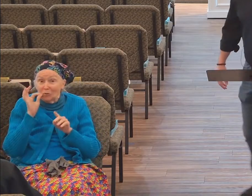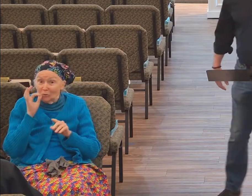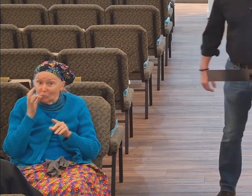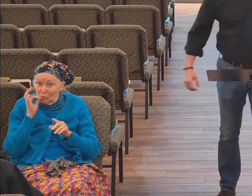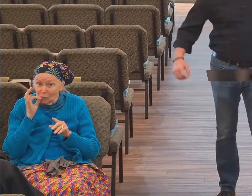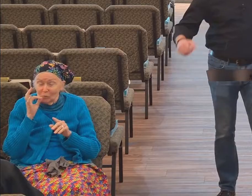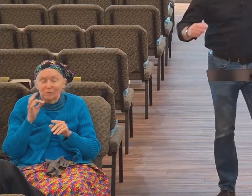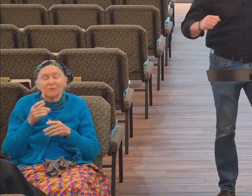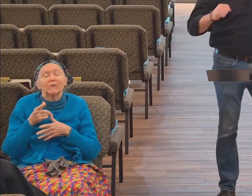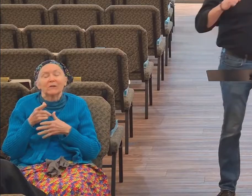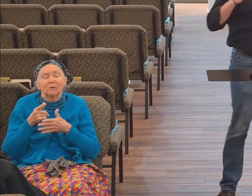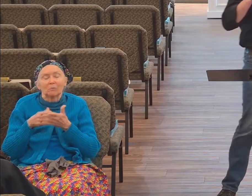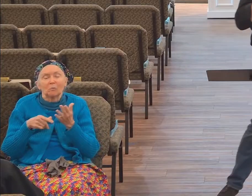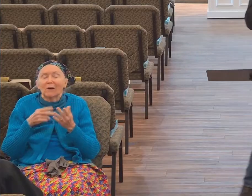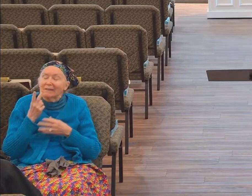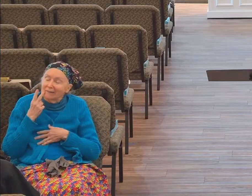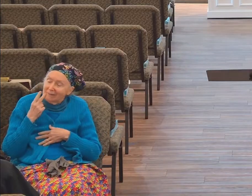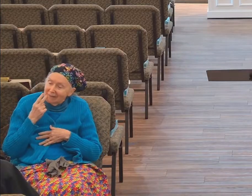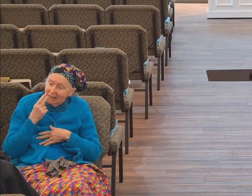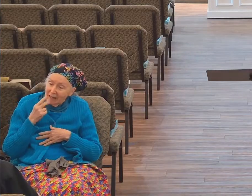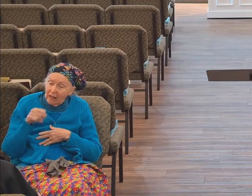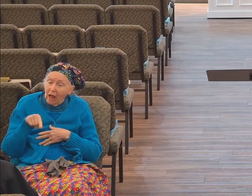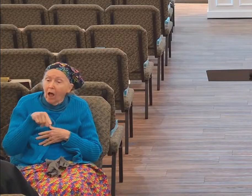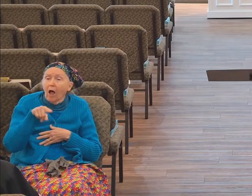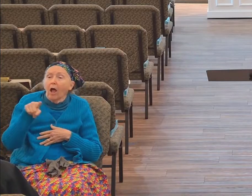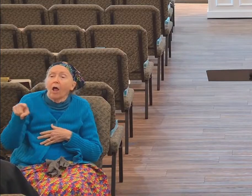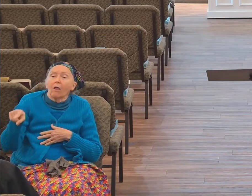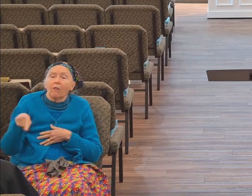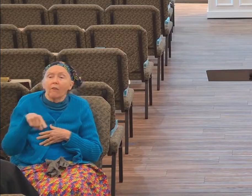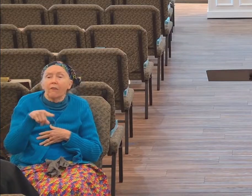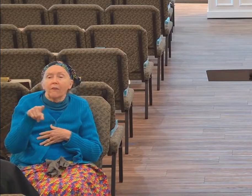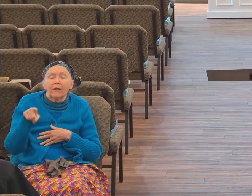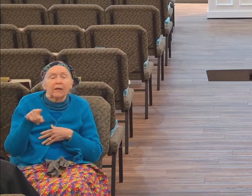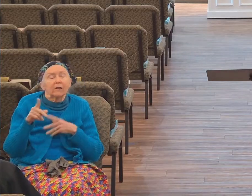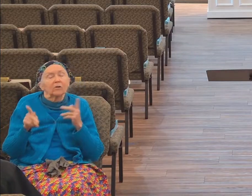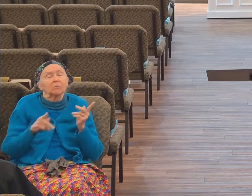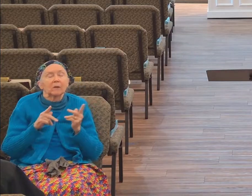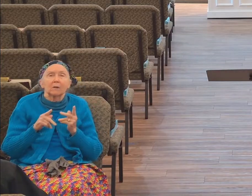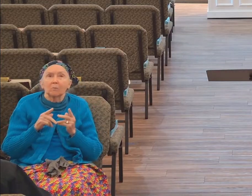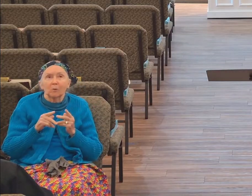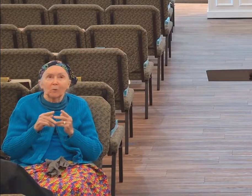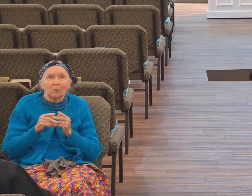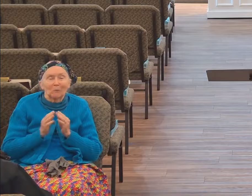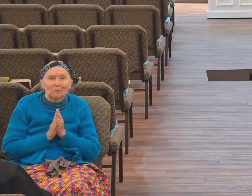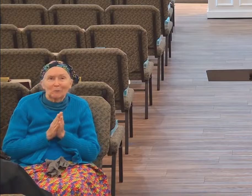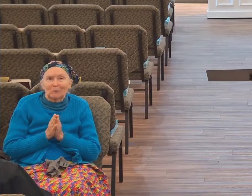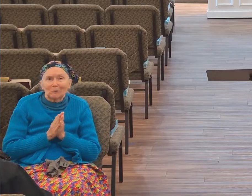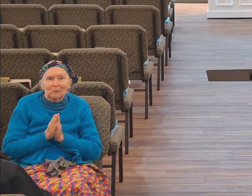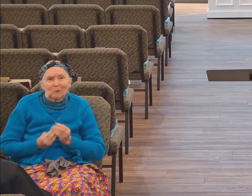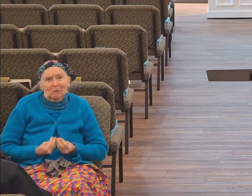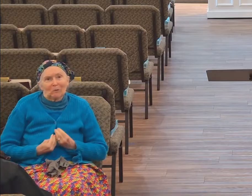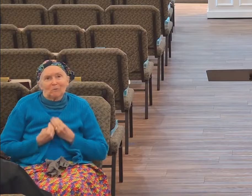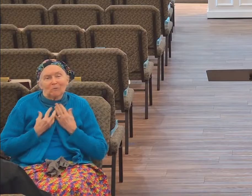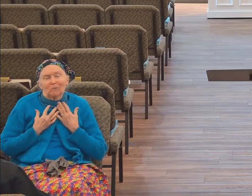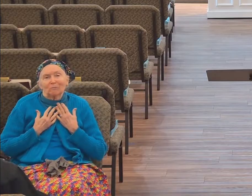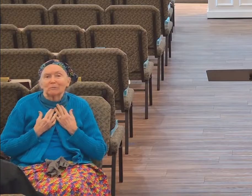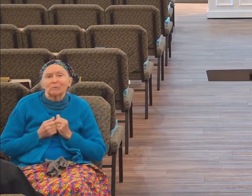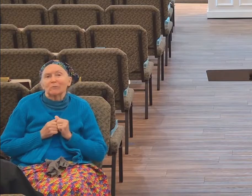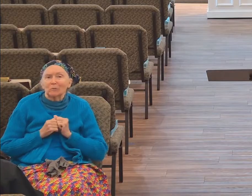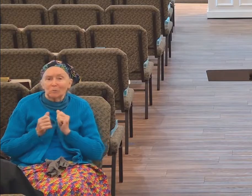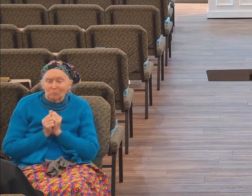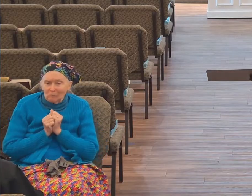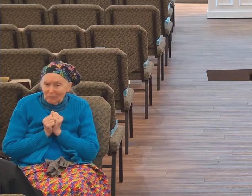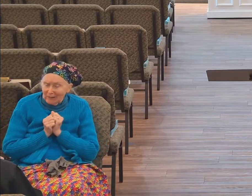that these people, they were so fueled by God's activity in their lives, by what God was doing, right? And Paul